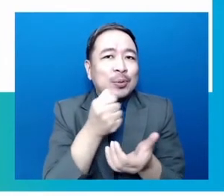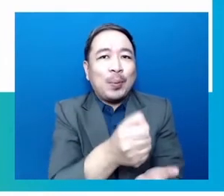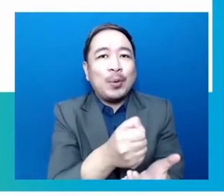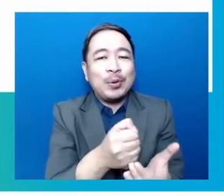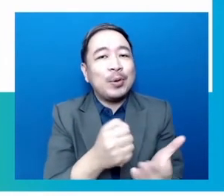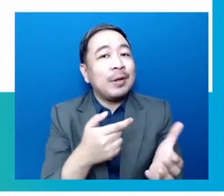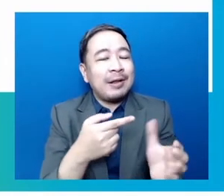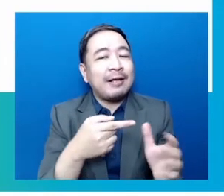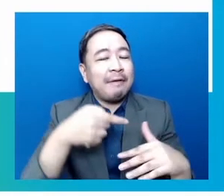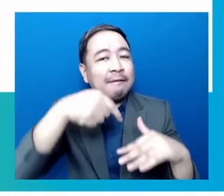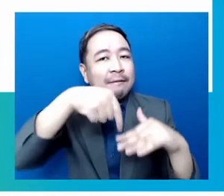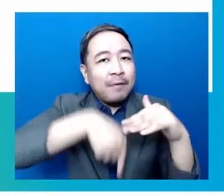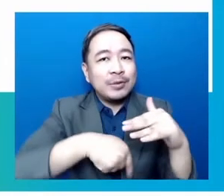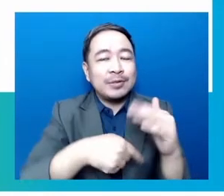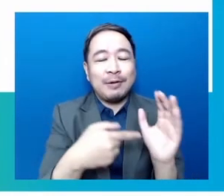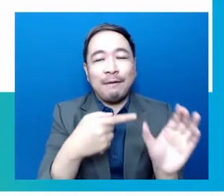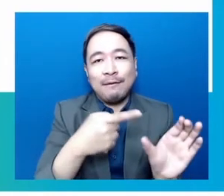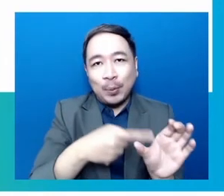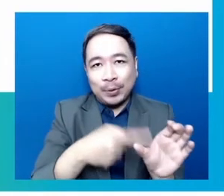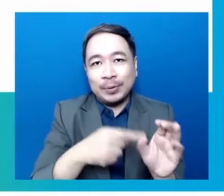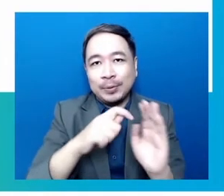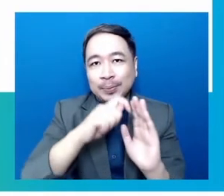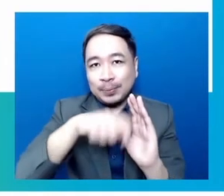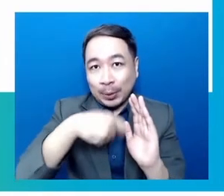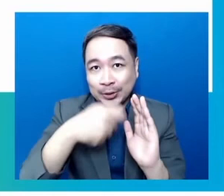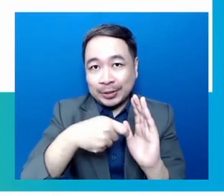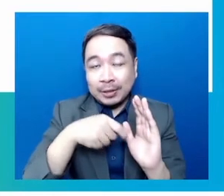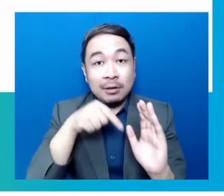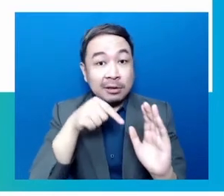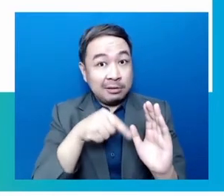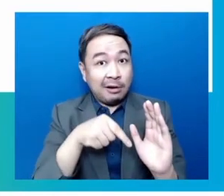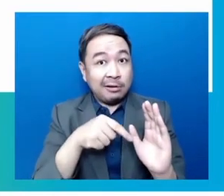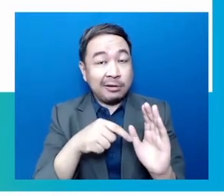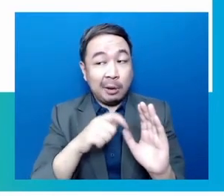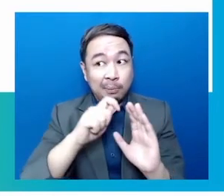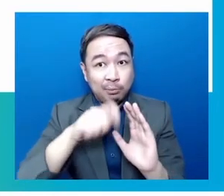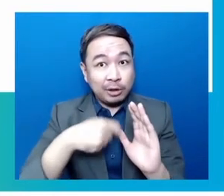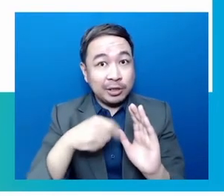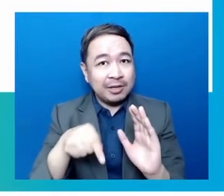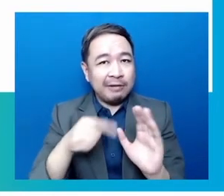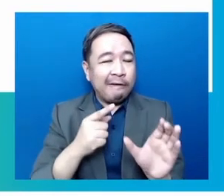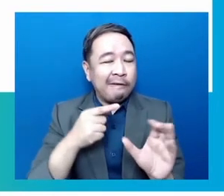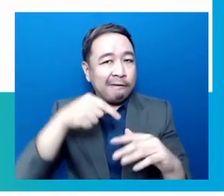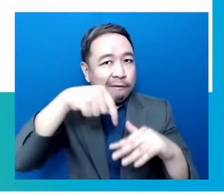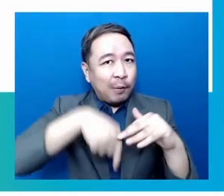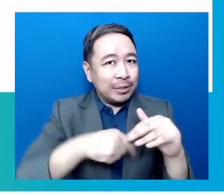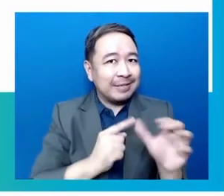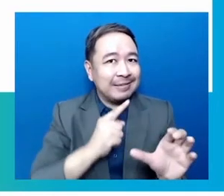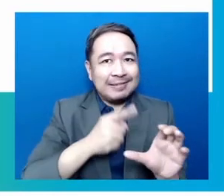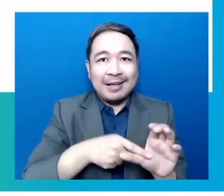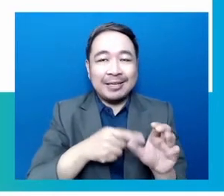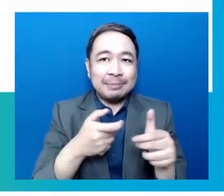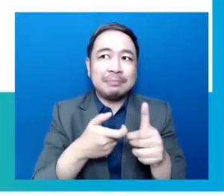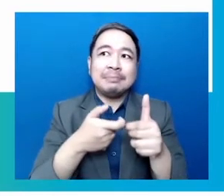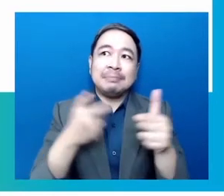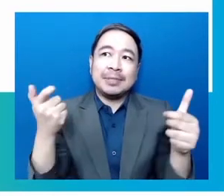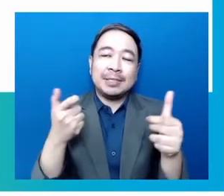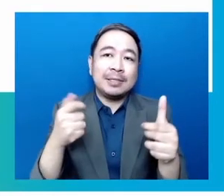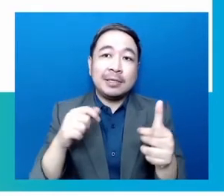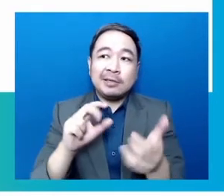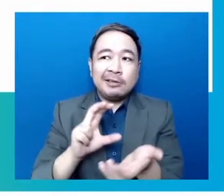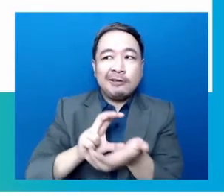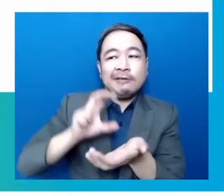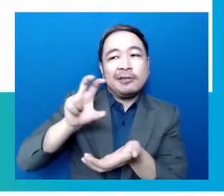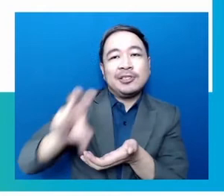finance. In generation projects alone, fossil gas already accounts for the biggest capacity share in